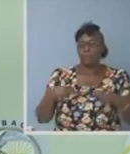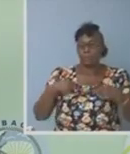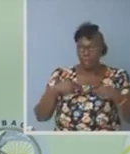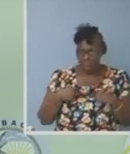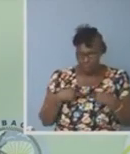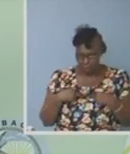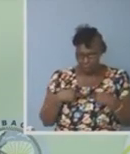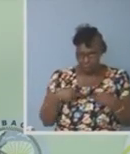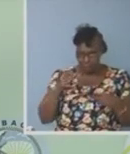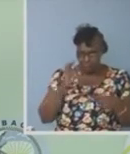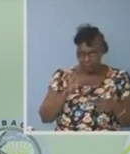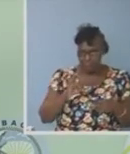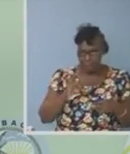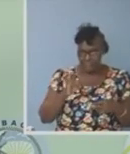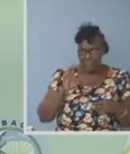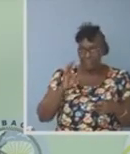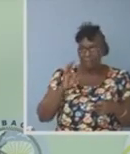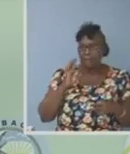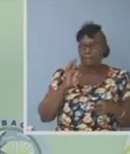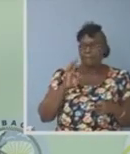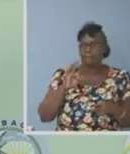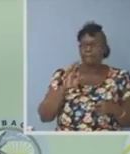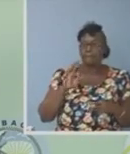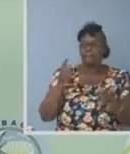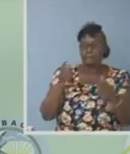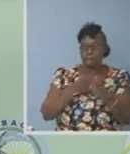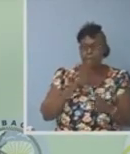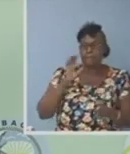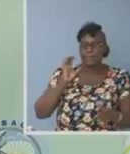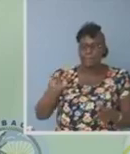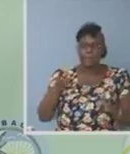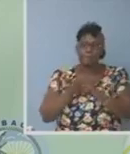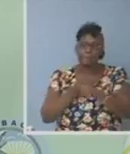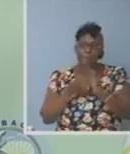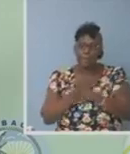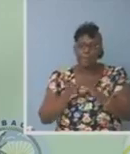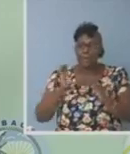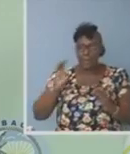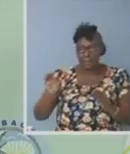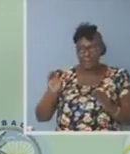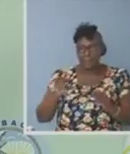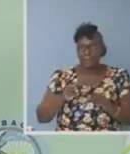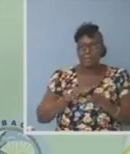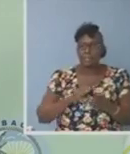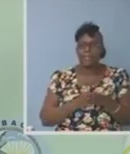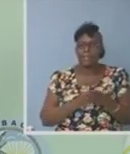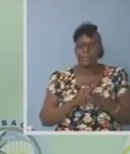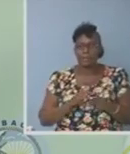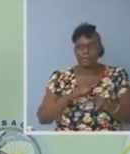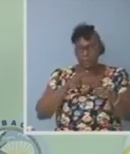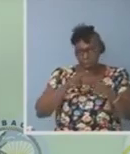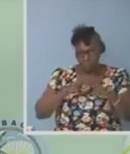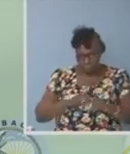First Citizens Bank credit cards, for example, they have agreed to reduce the